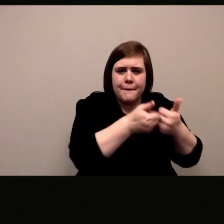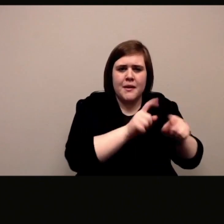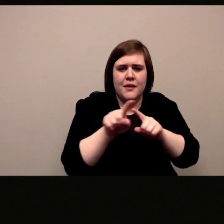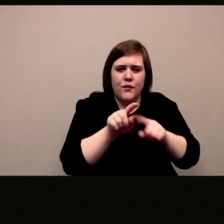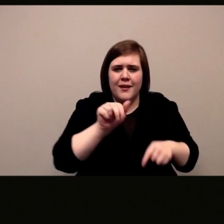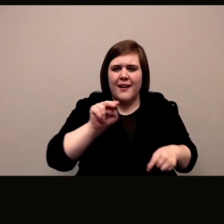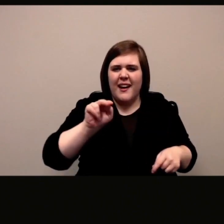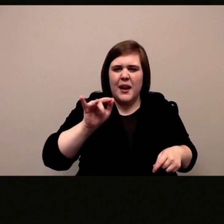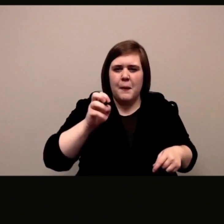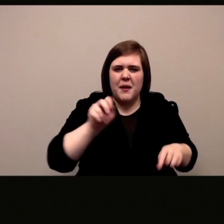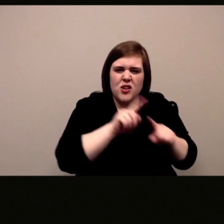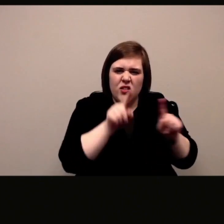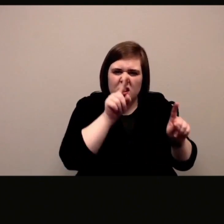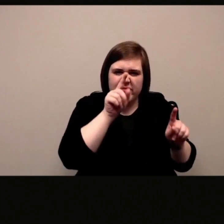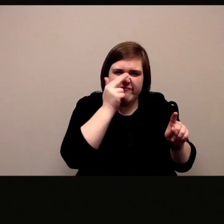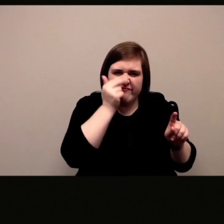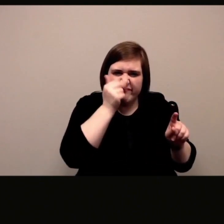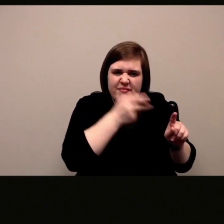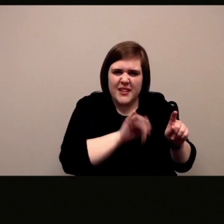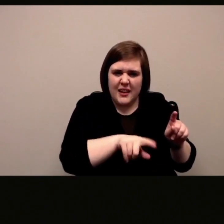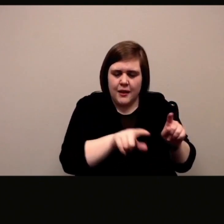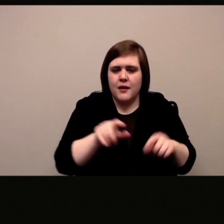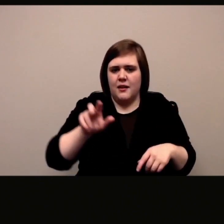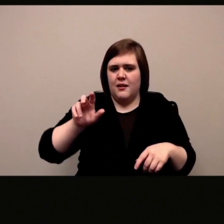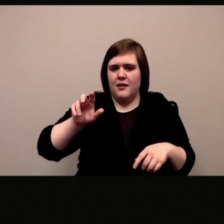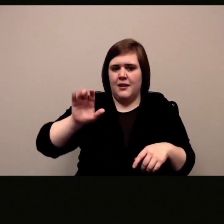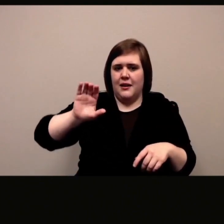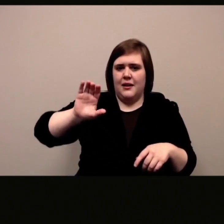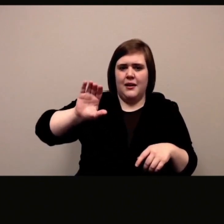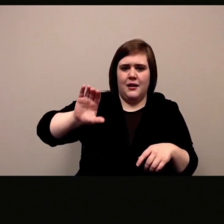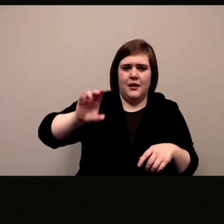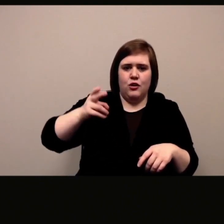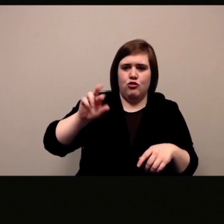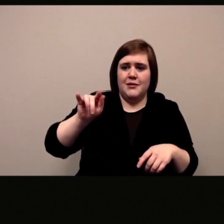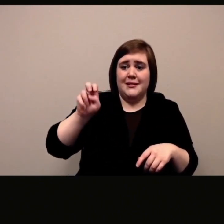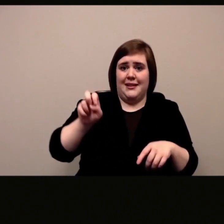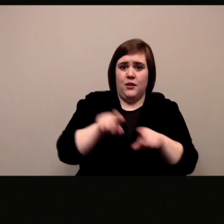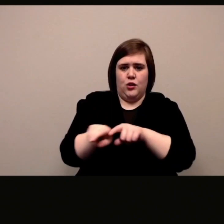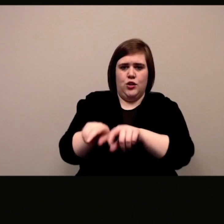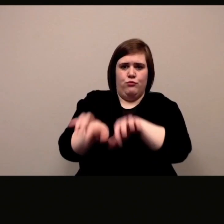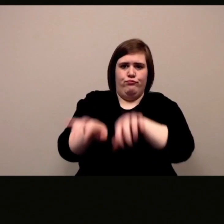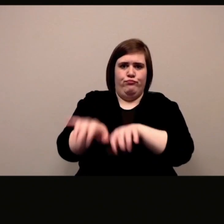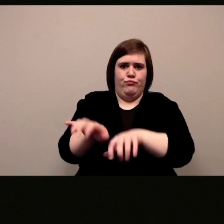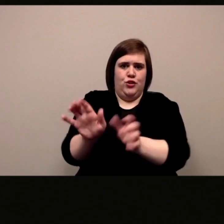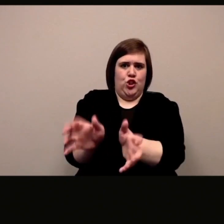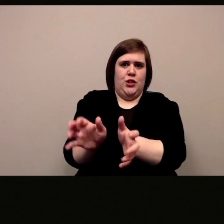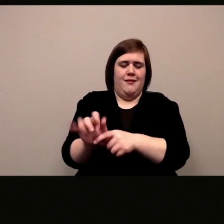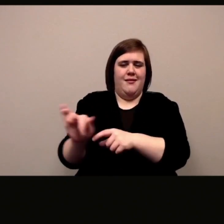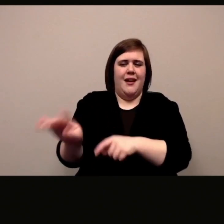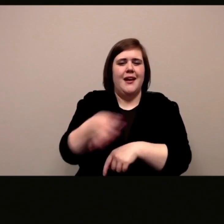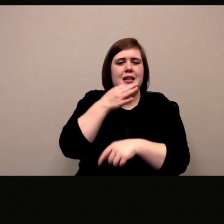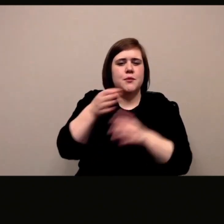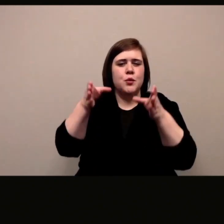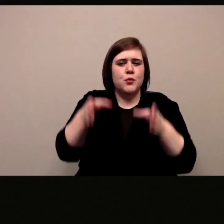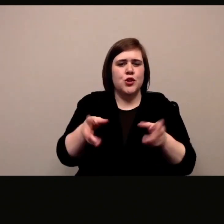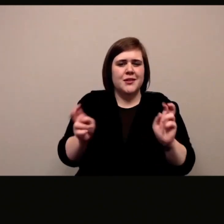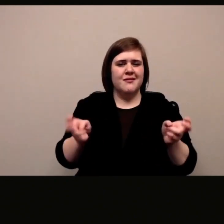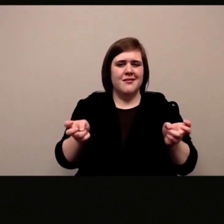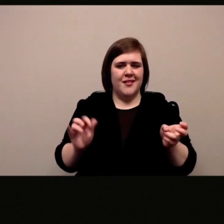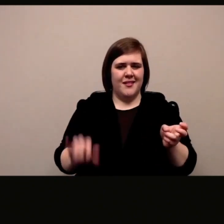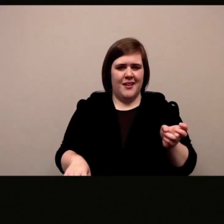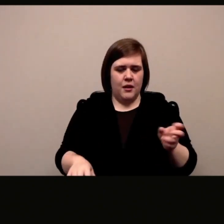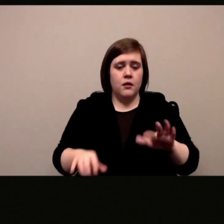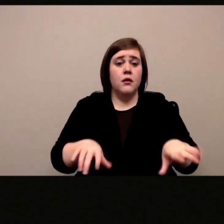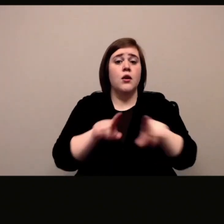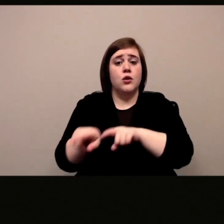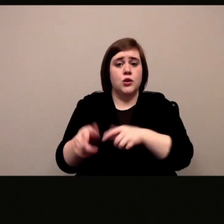that. Yes, and Christine just dropped in the chat, they can also be that expert person, but I also want them